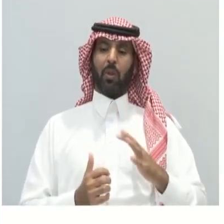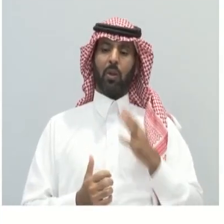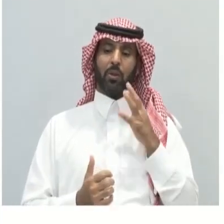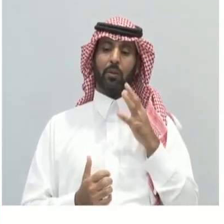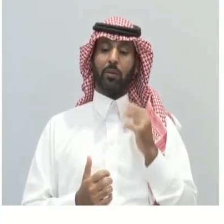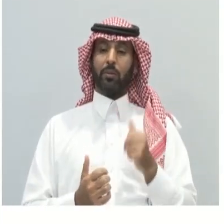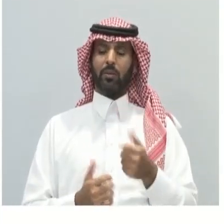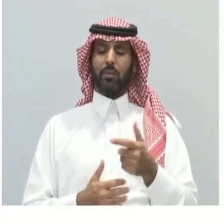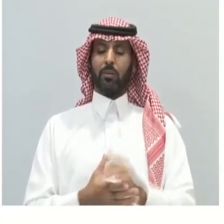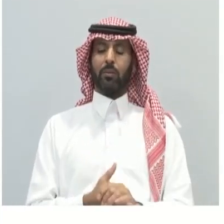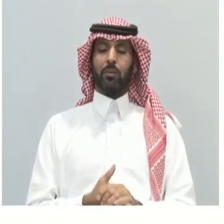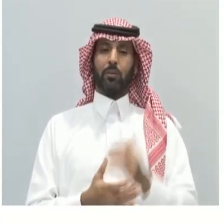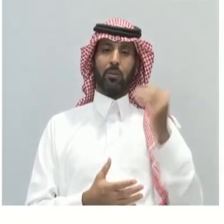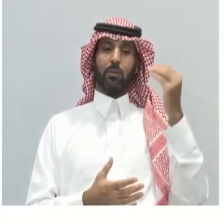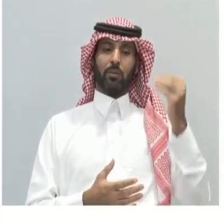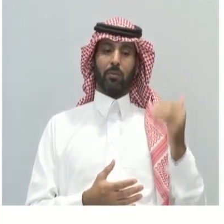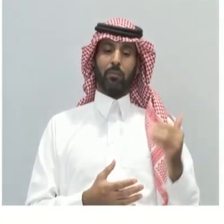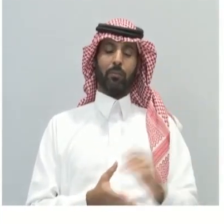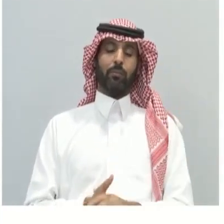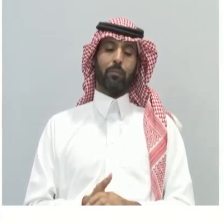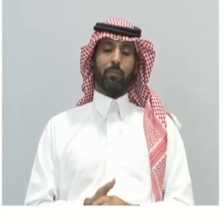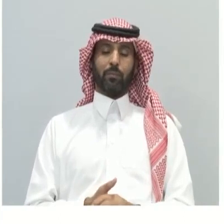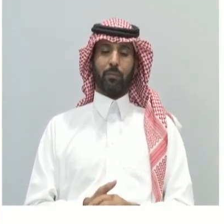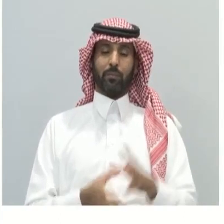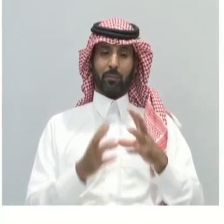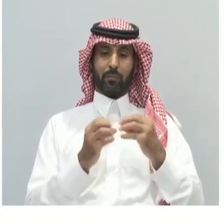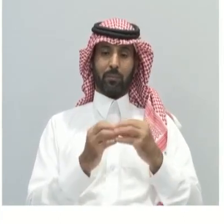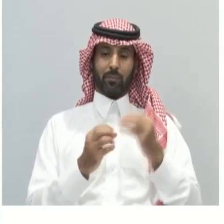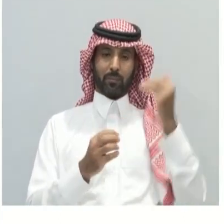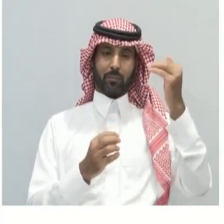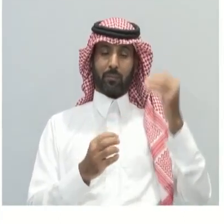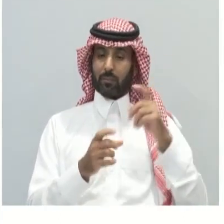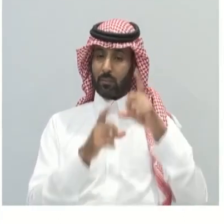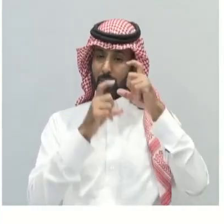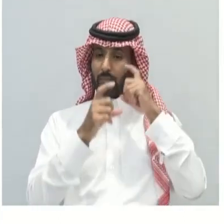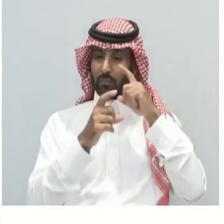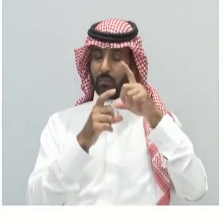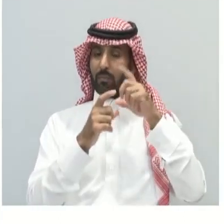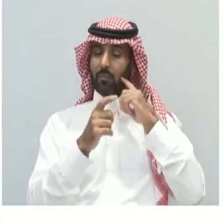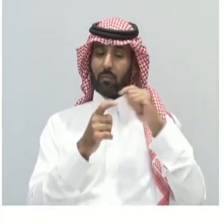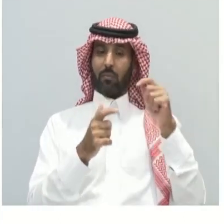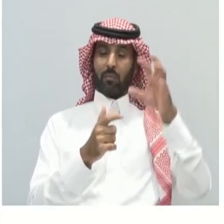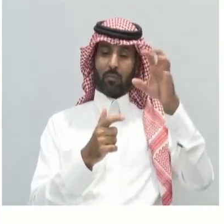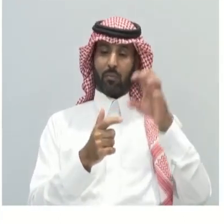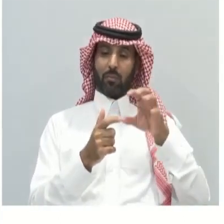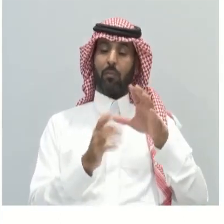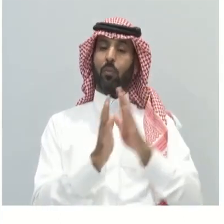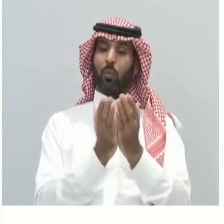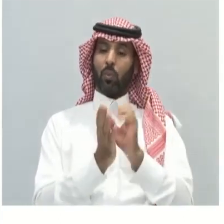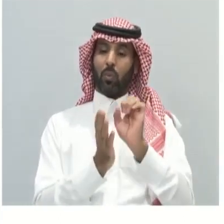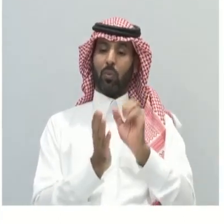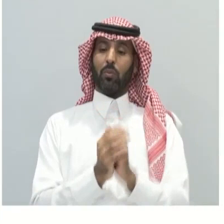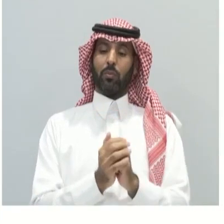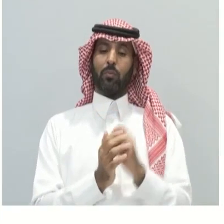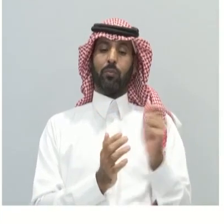So this is, so these are the words and their meanings, and pay attention that these words will come in our